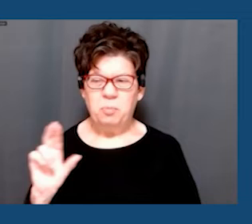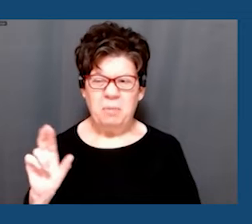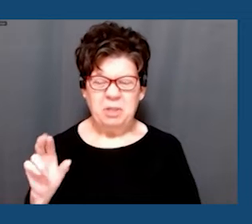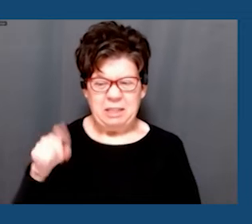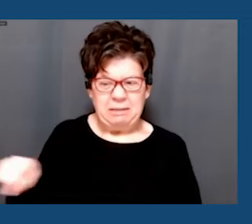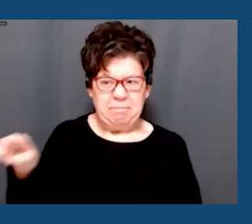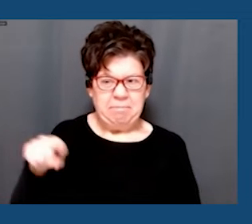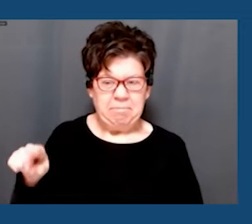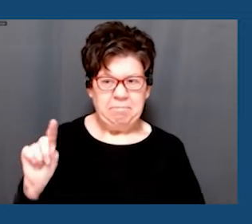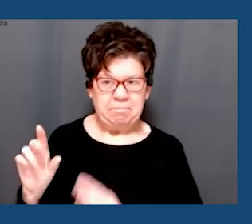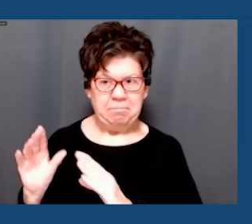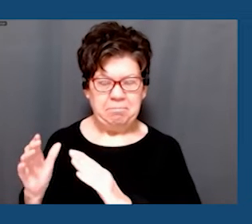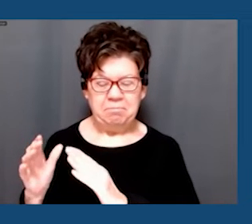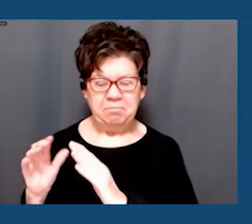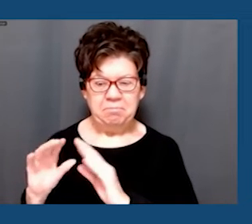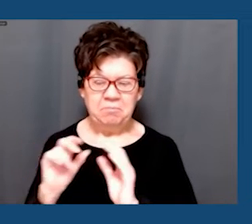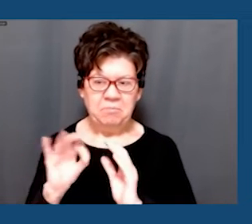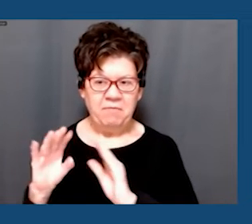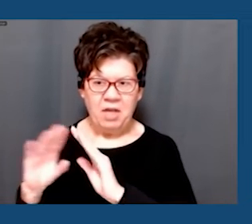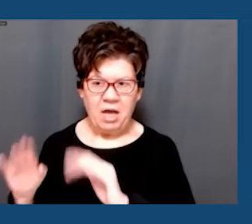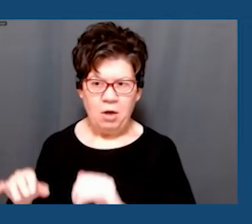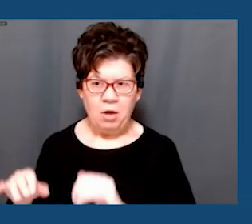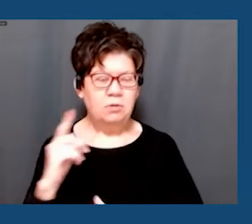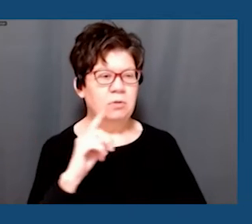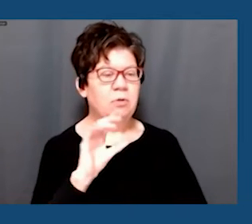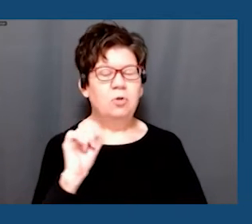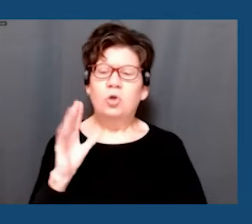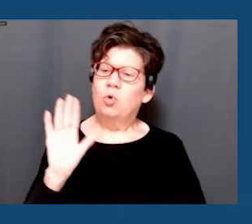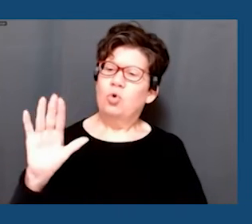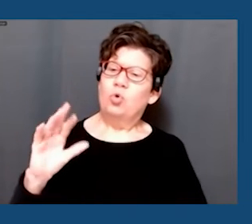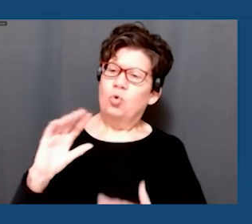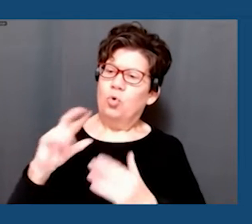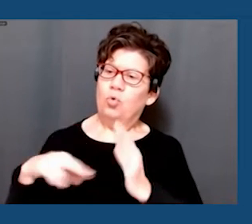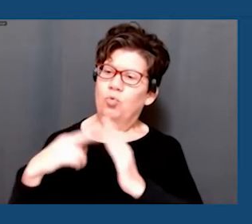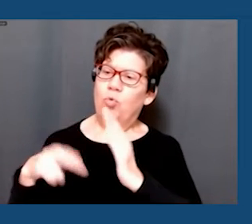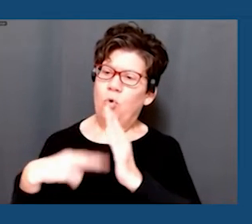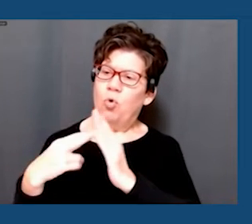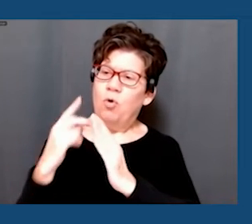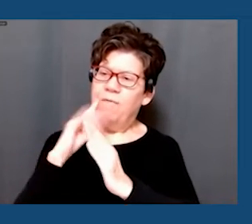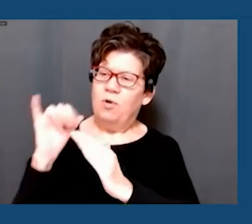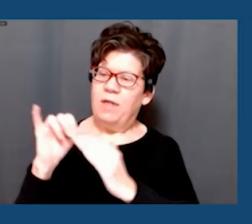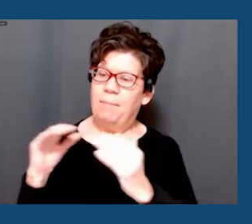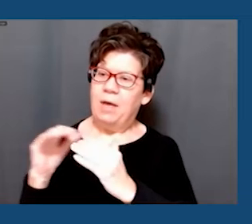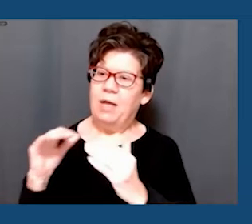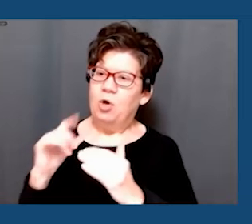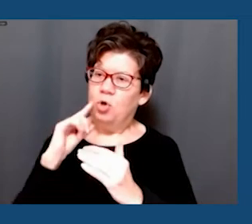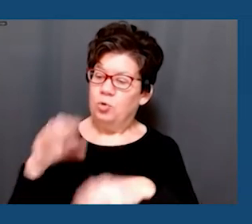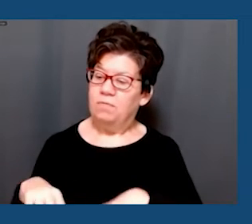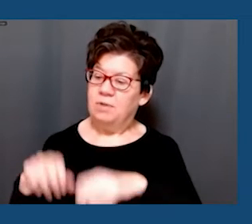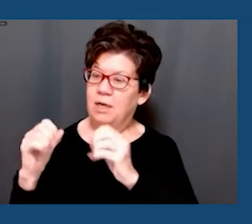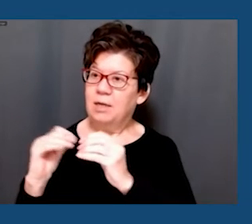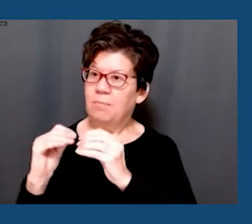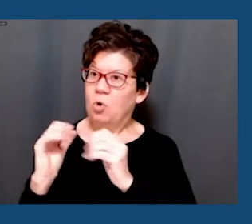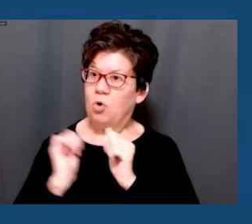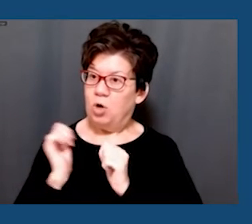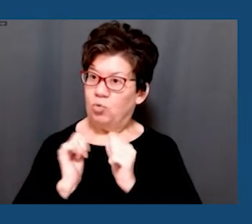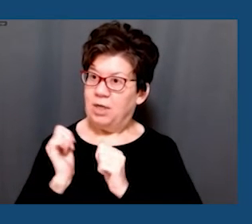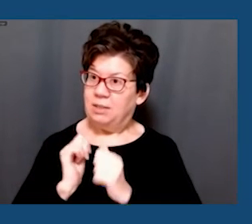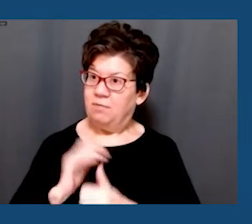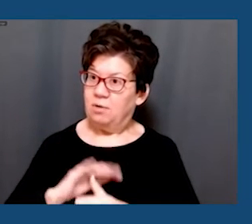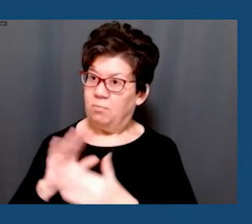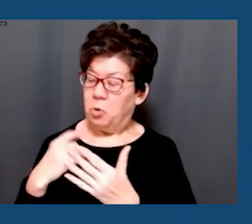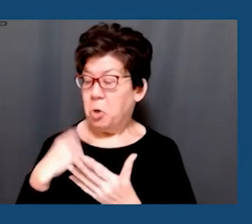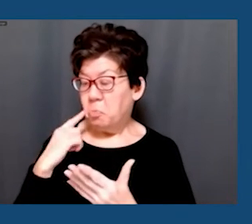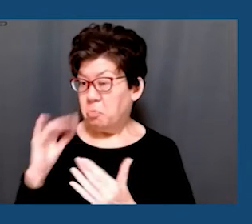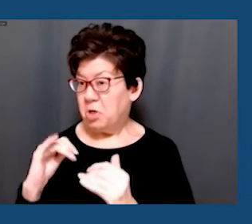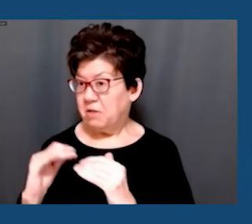that you're playing in the battle for control of the House of Representatives. You've taken kind of an increasingly aggressive approach, I think it's fair to say,